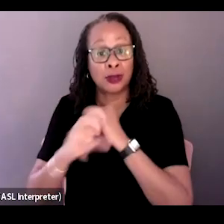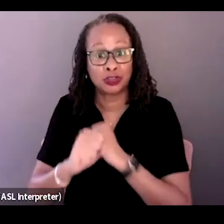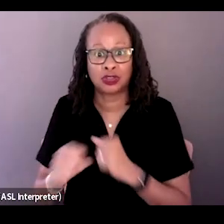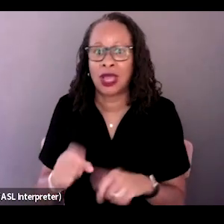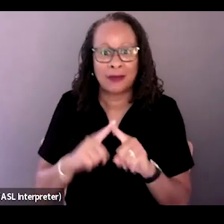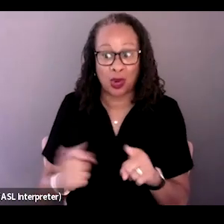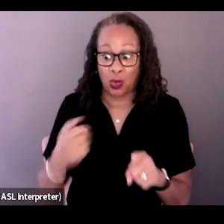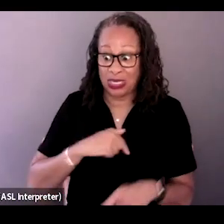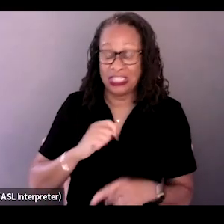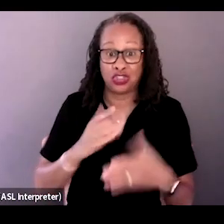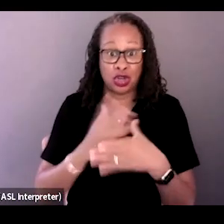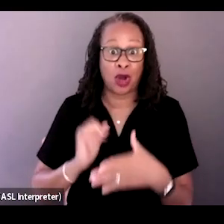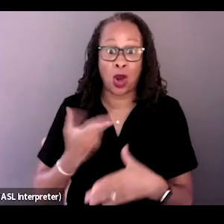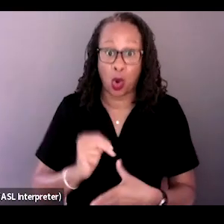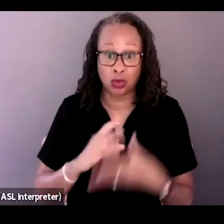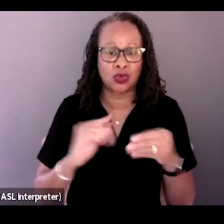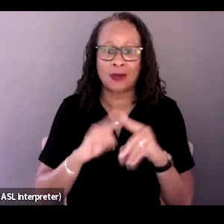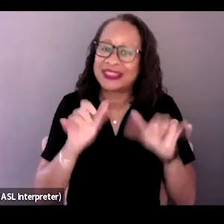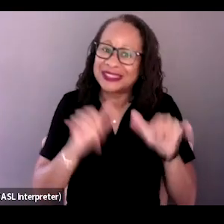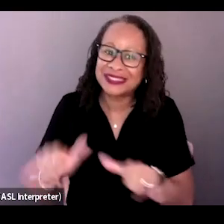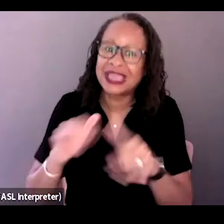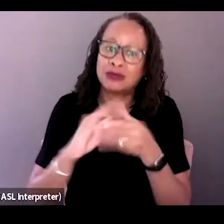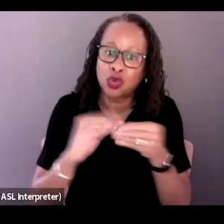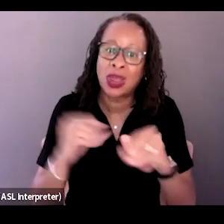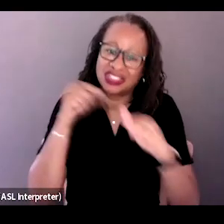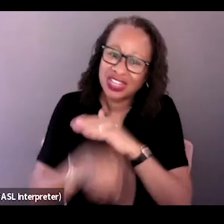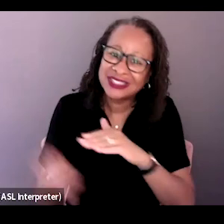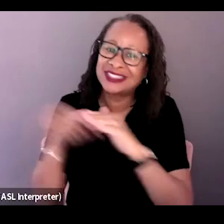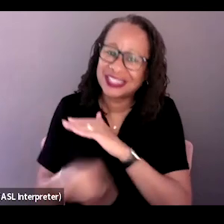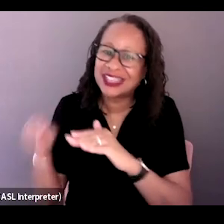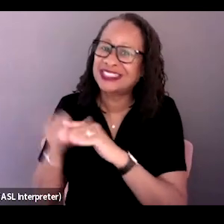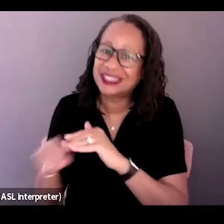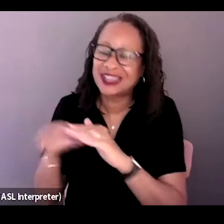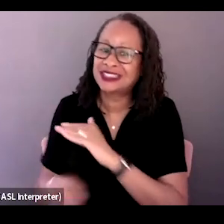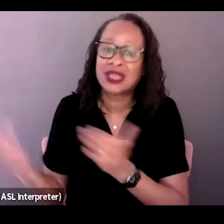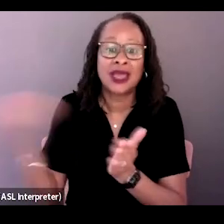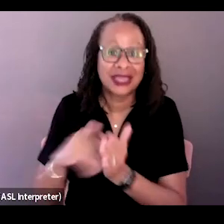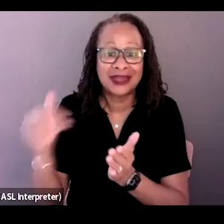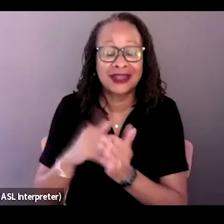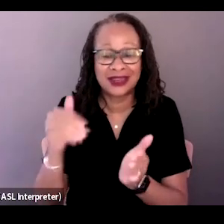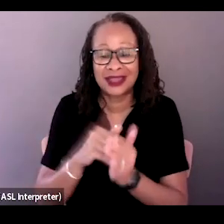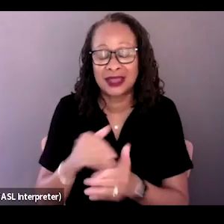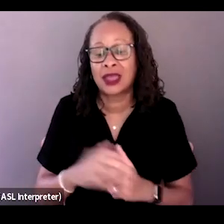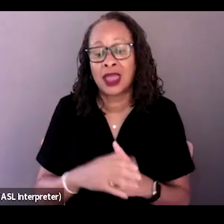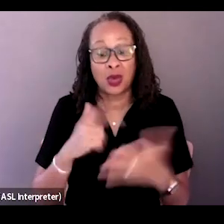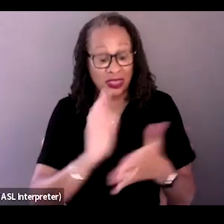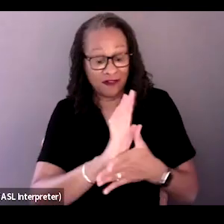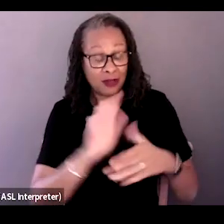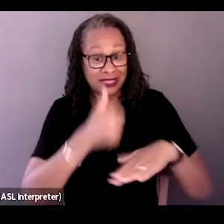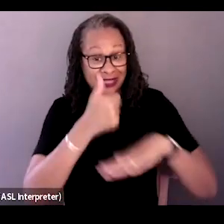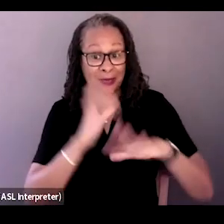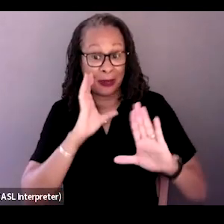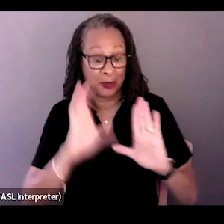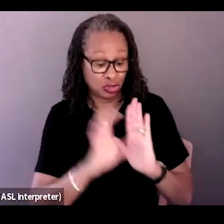still going on. It's still the same. It's genocide after genocide after genocide. So what the film puts in picture is sort